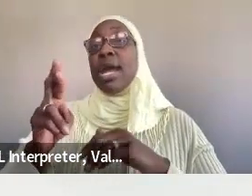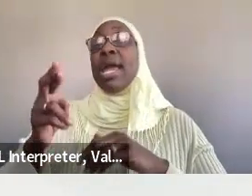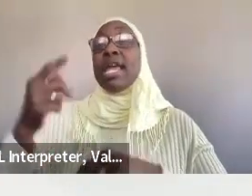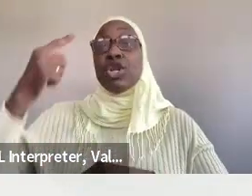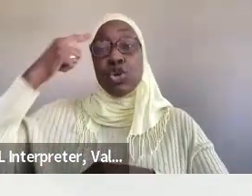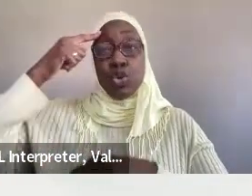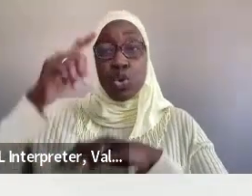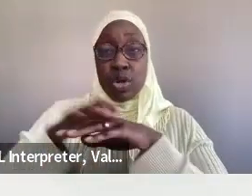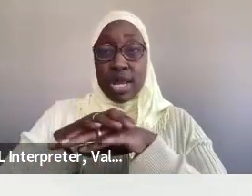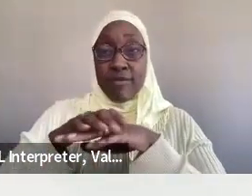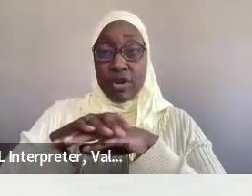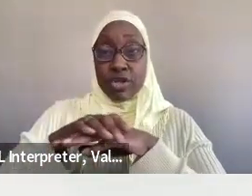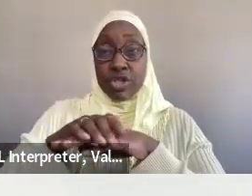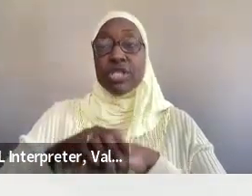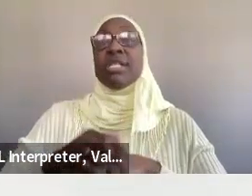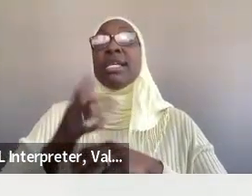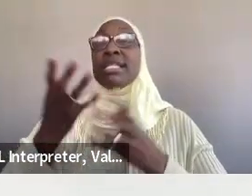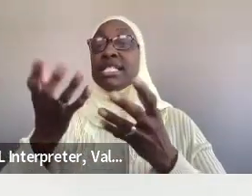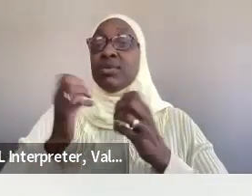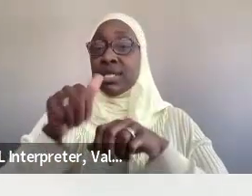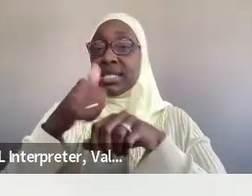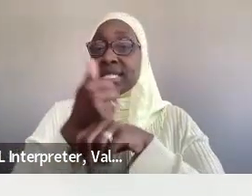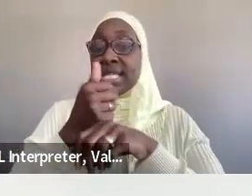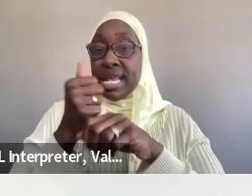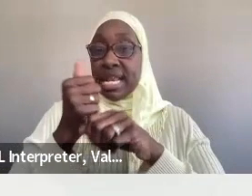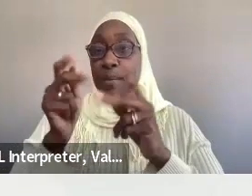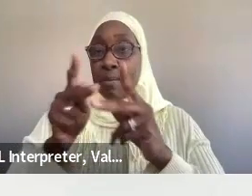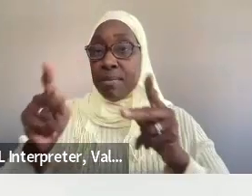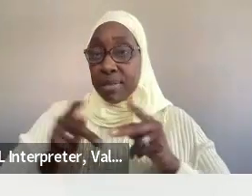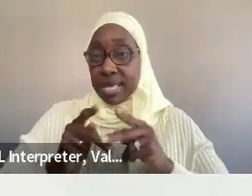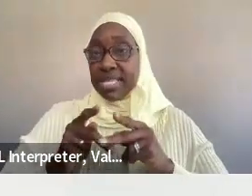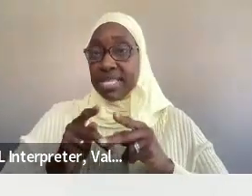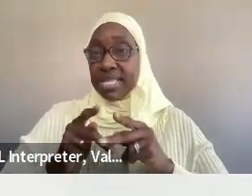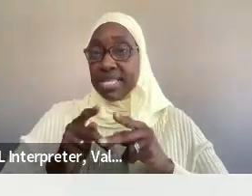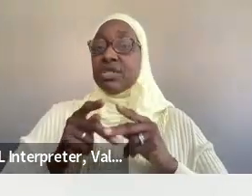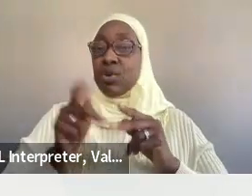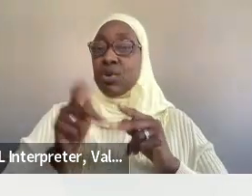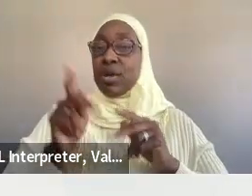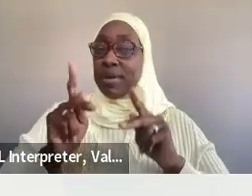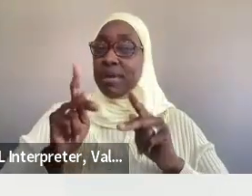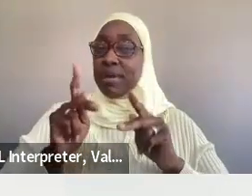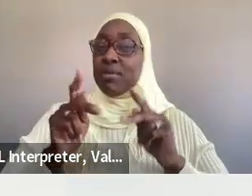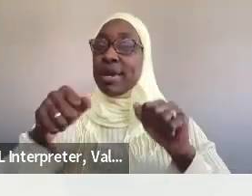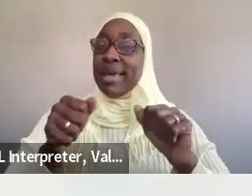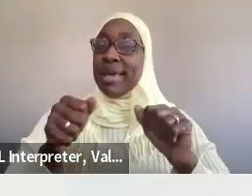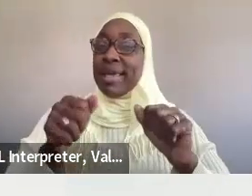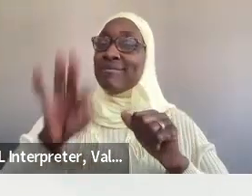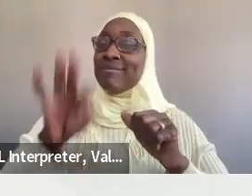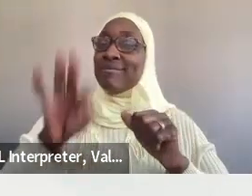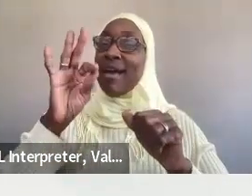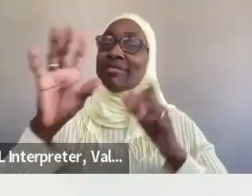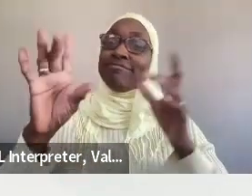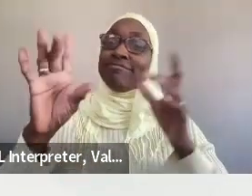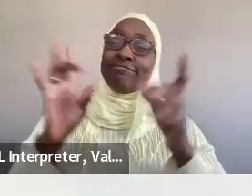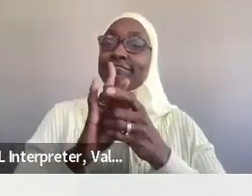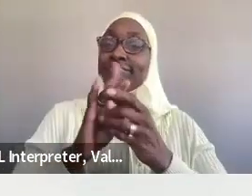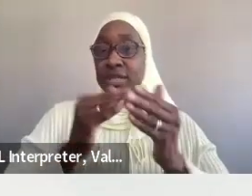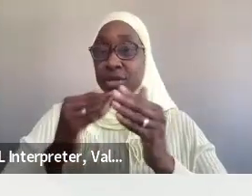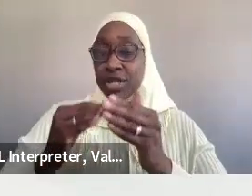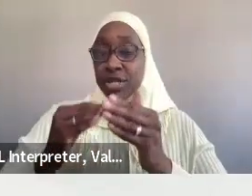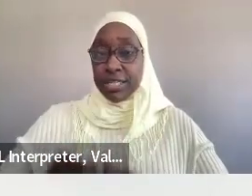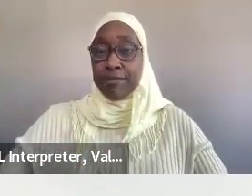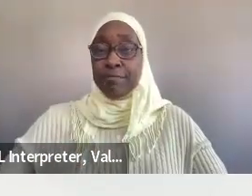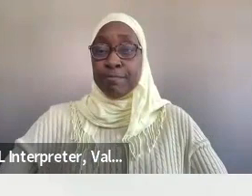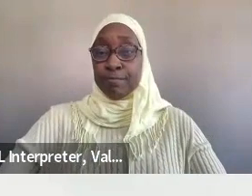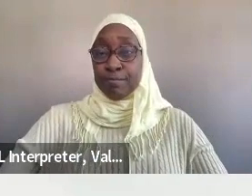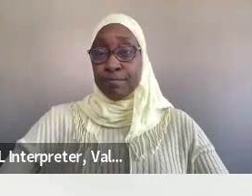community. And then Arnell Hout is a senior at Brown studying public health and science, technology, and